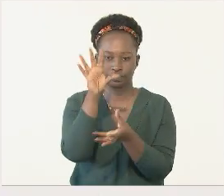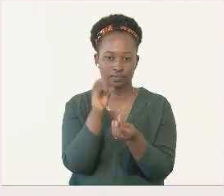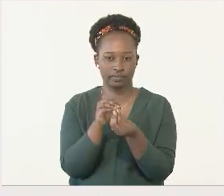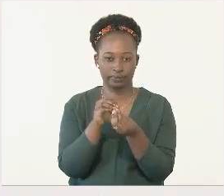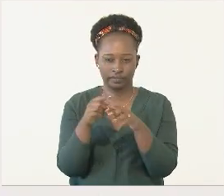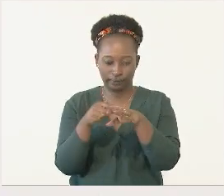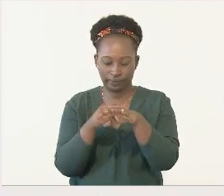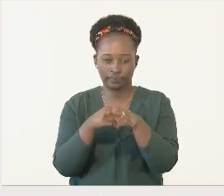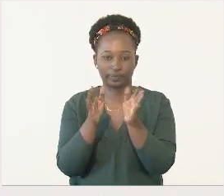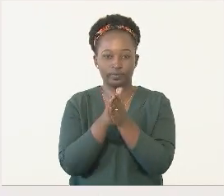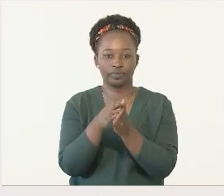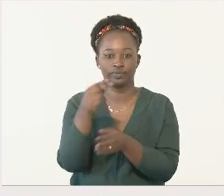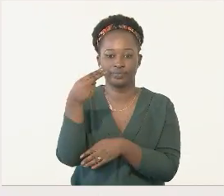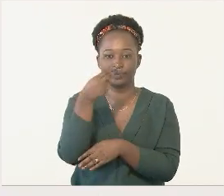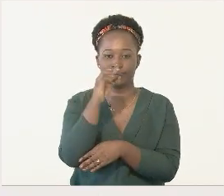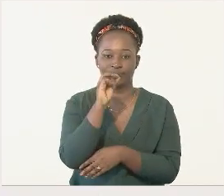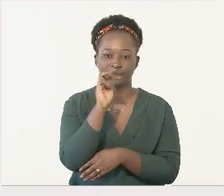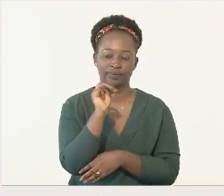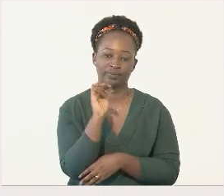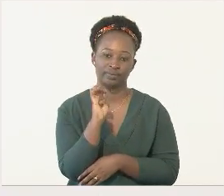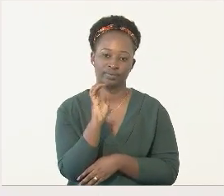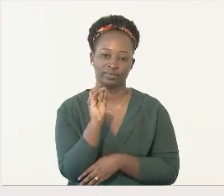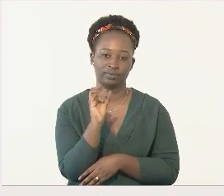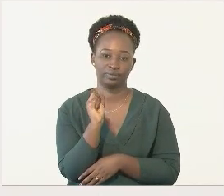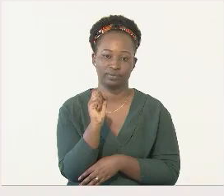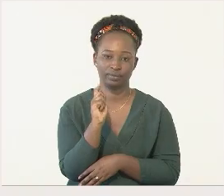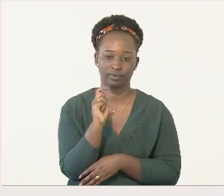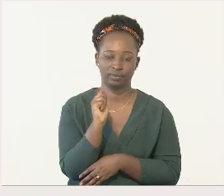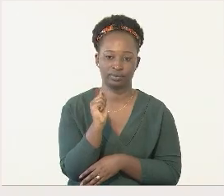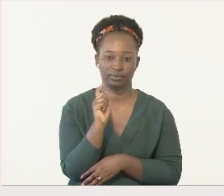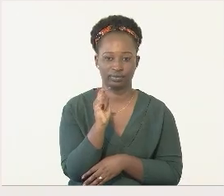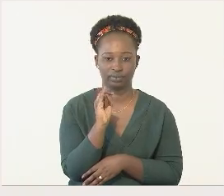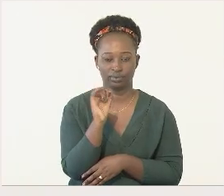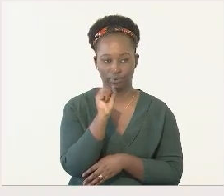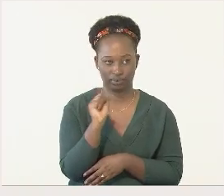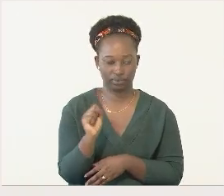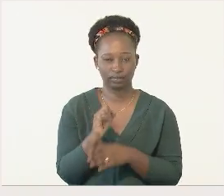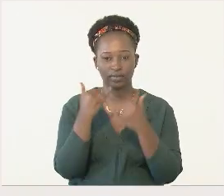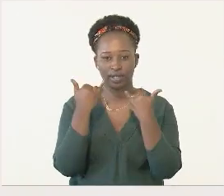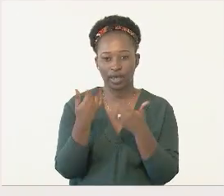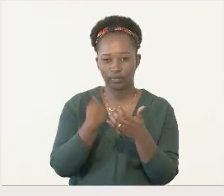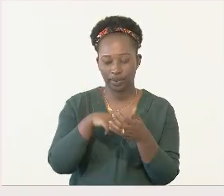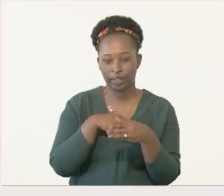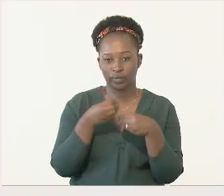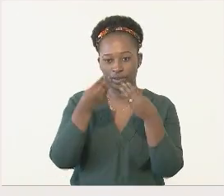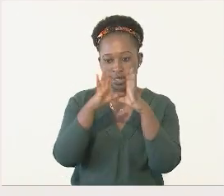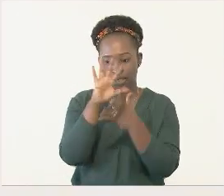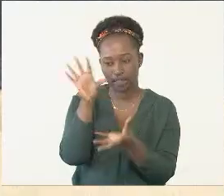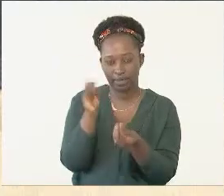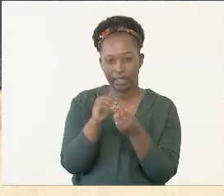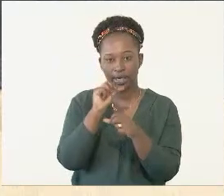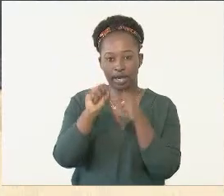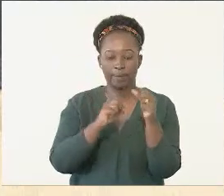on skin and homeostasis. All right, student? We are going to give the summary on the skin